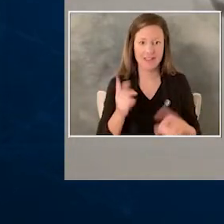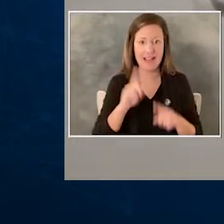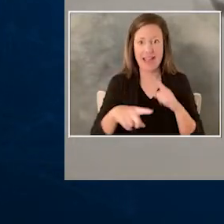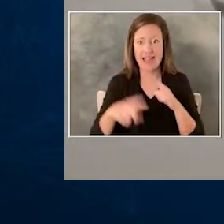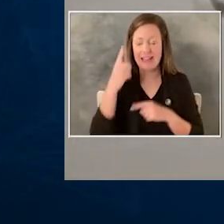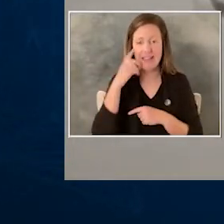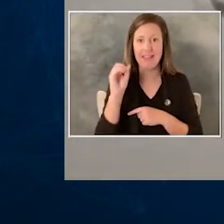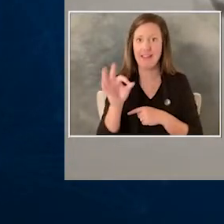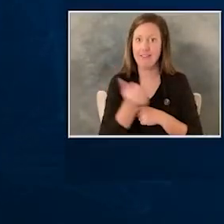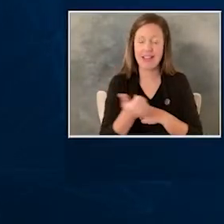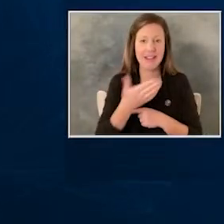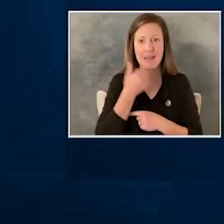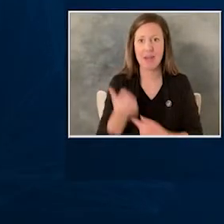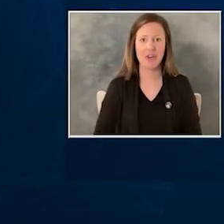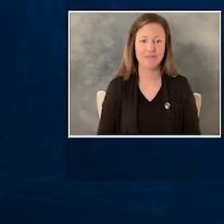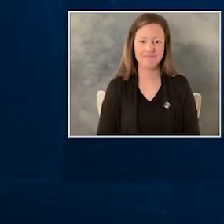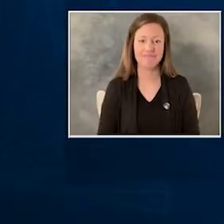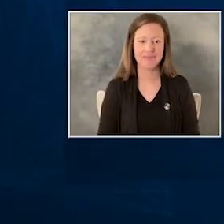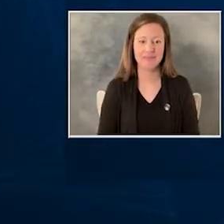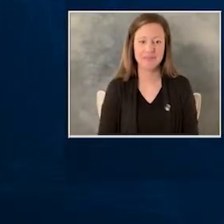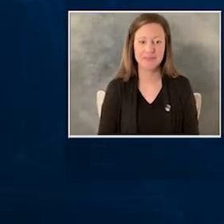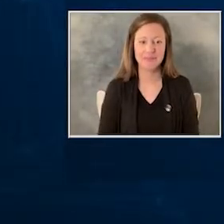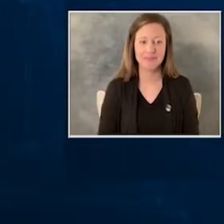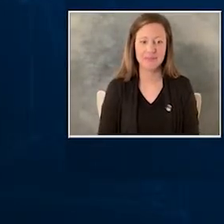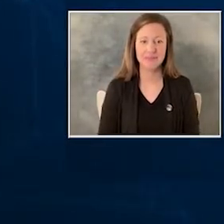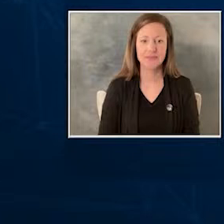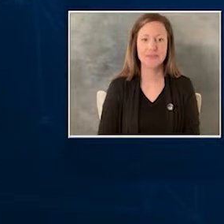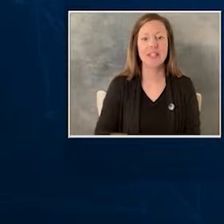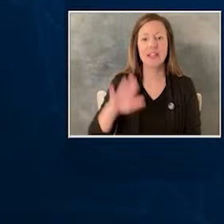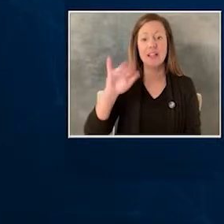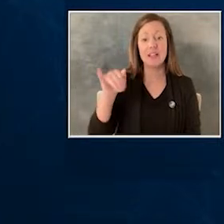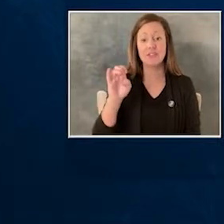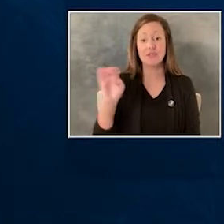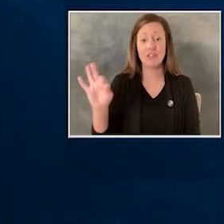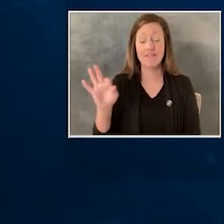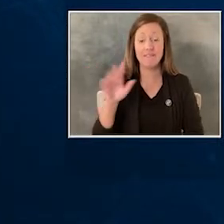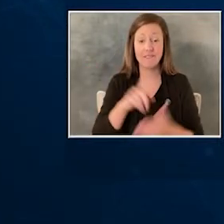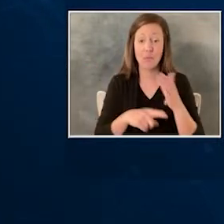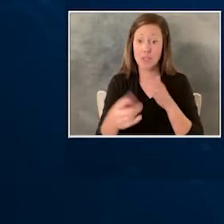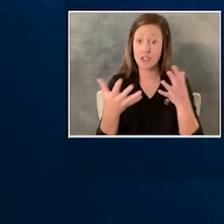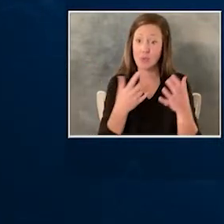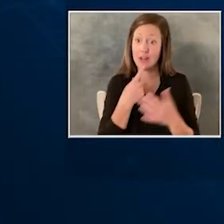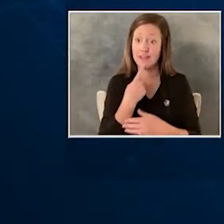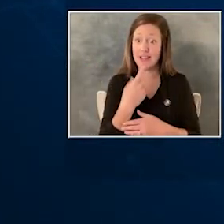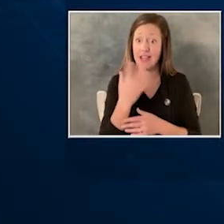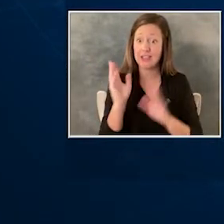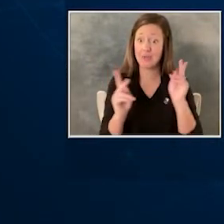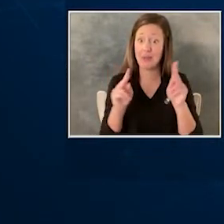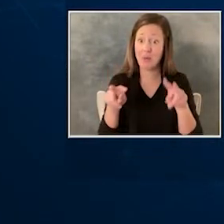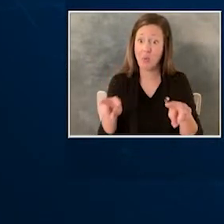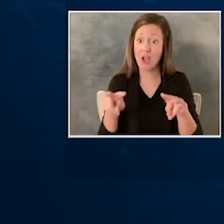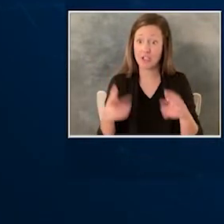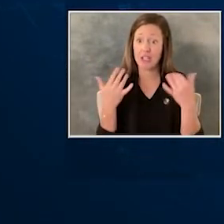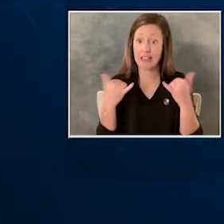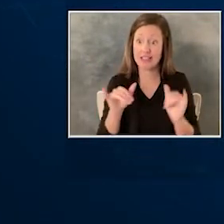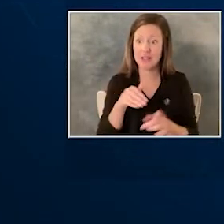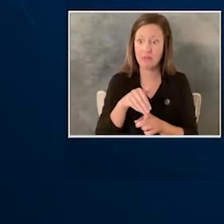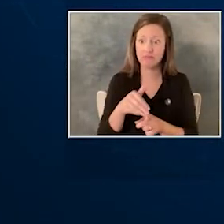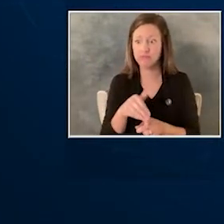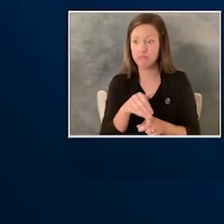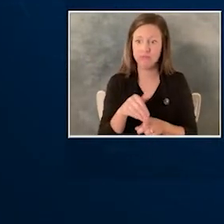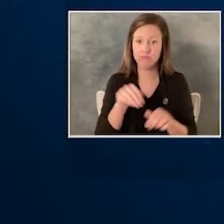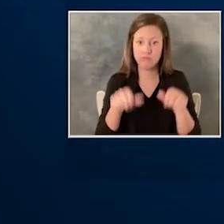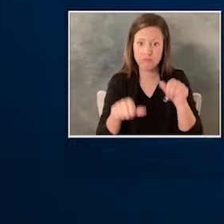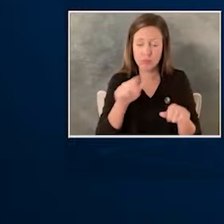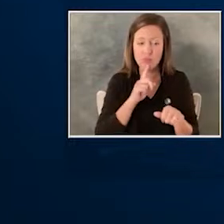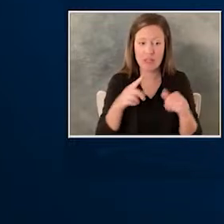better. Anything. Jeff, what would you want to say to someone watching that is still on the fence and that is really